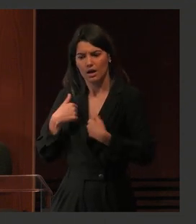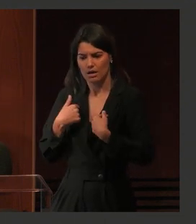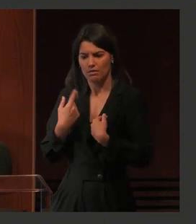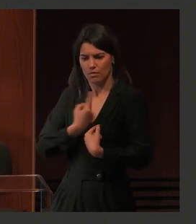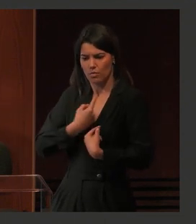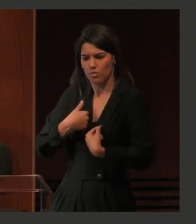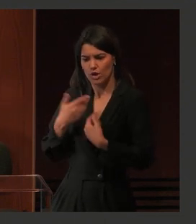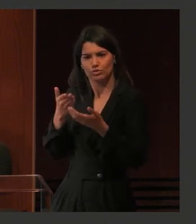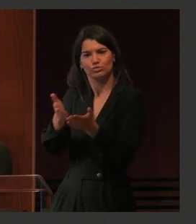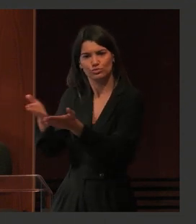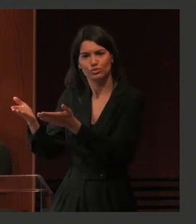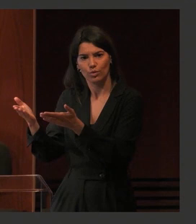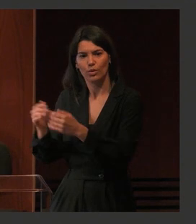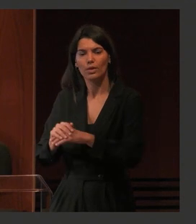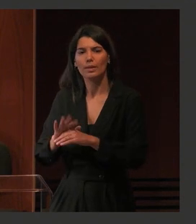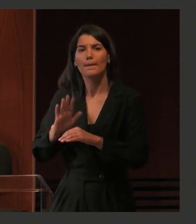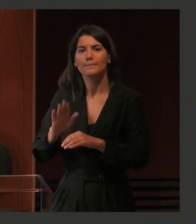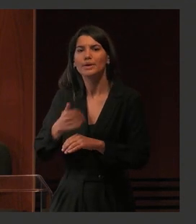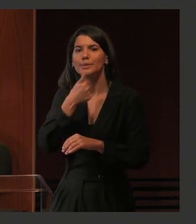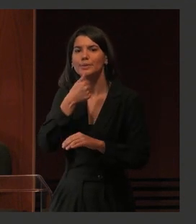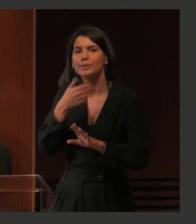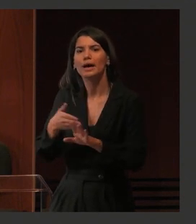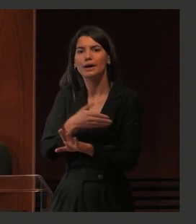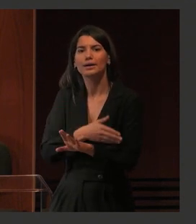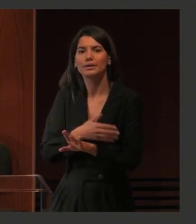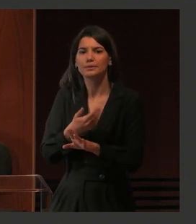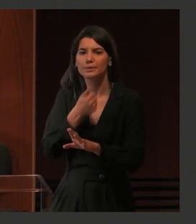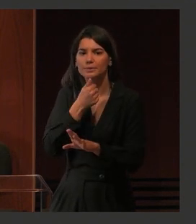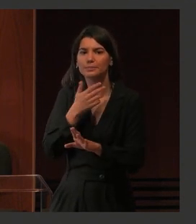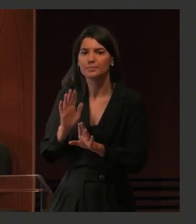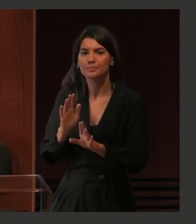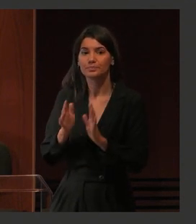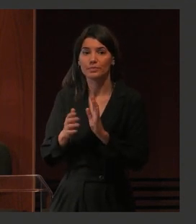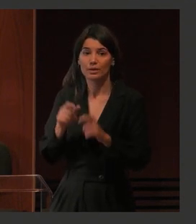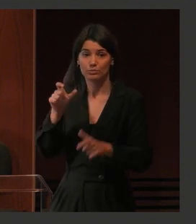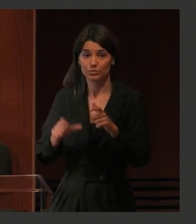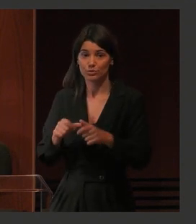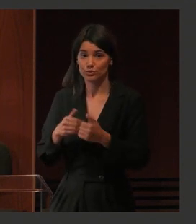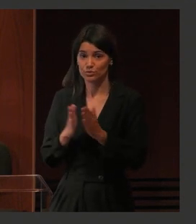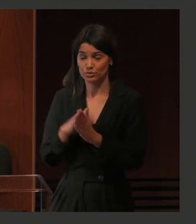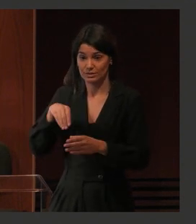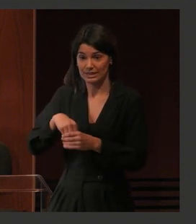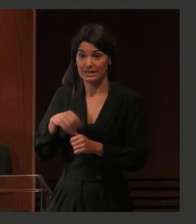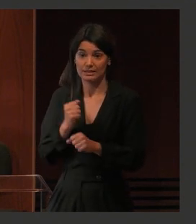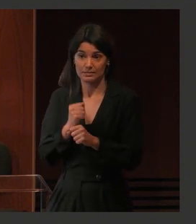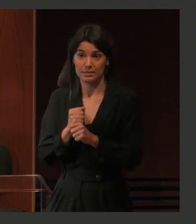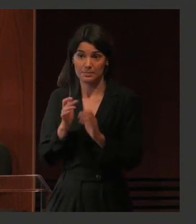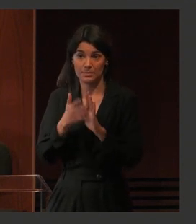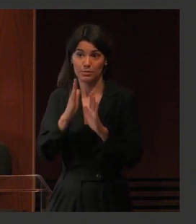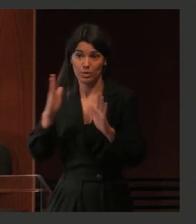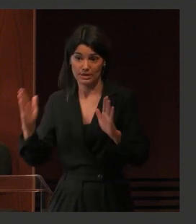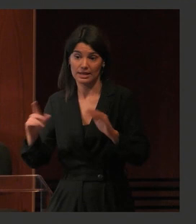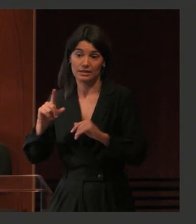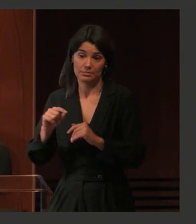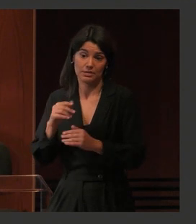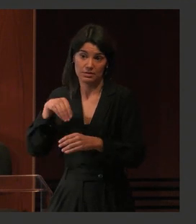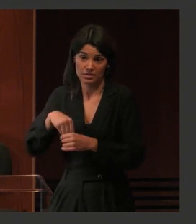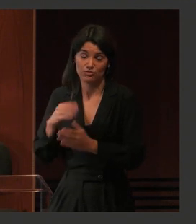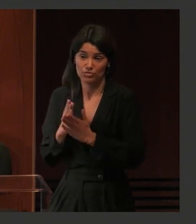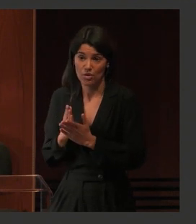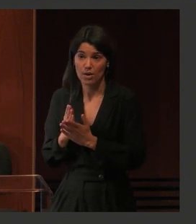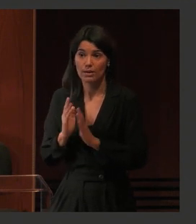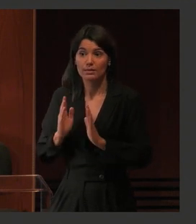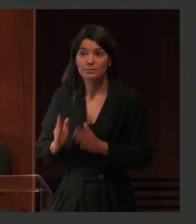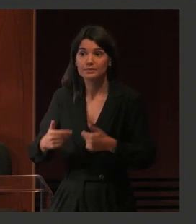that every librarian, also the school librarians, they have to be in forefront of the